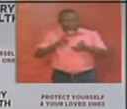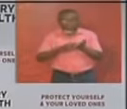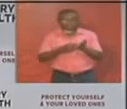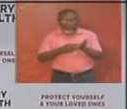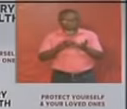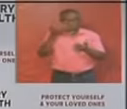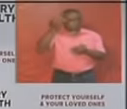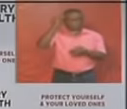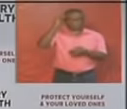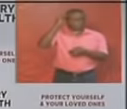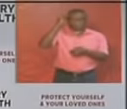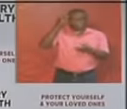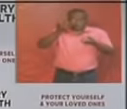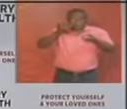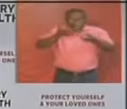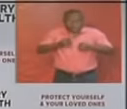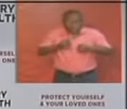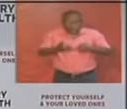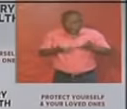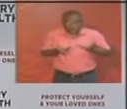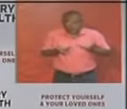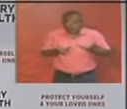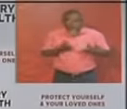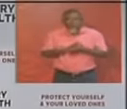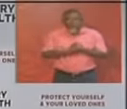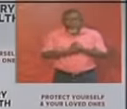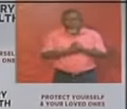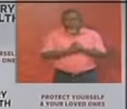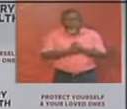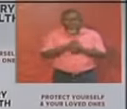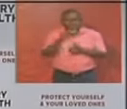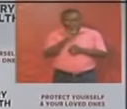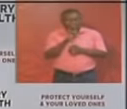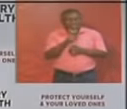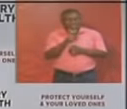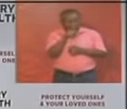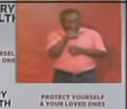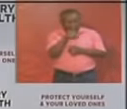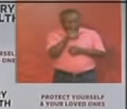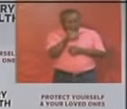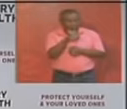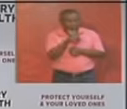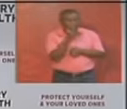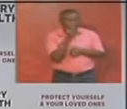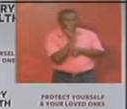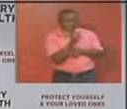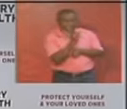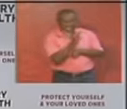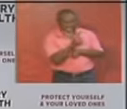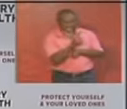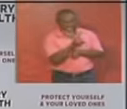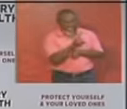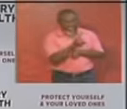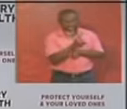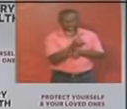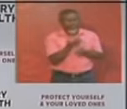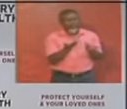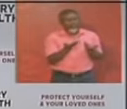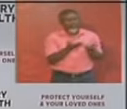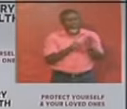and the unintended tend to be the ones we deem adverse effects. Adverse effects